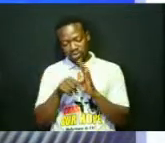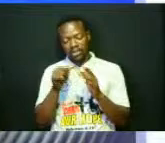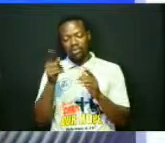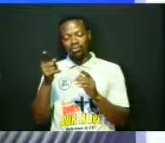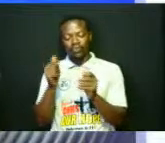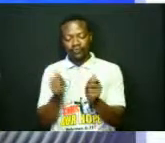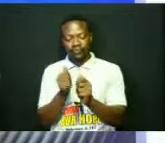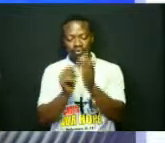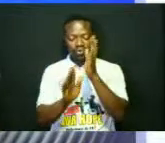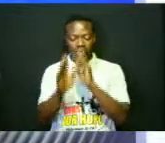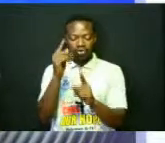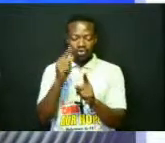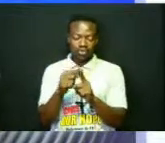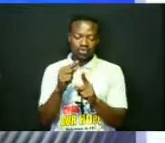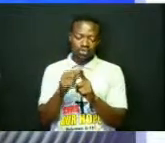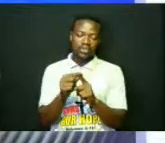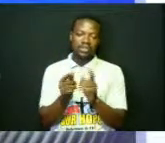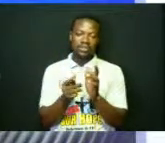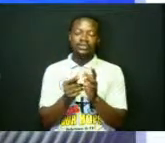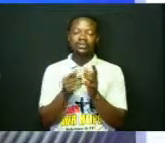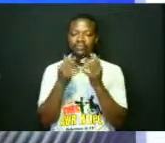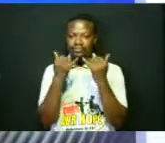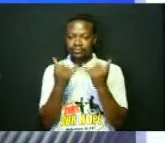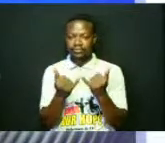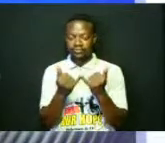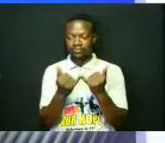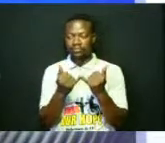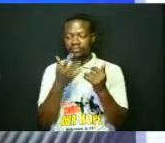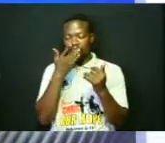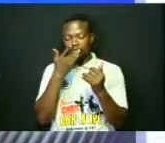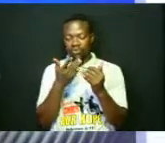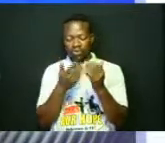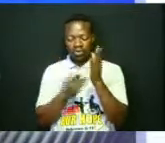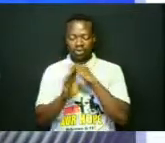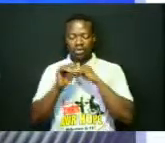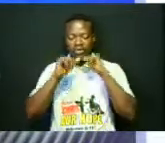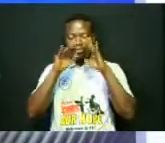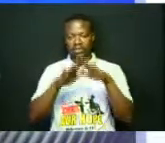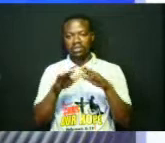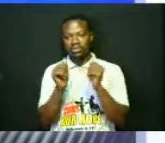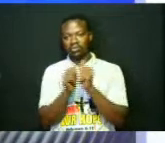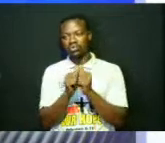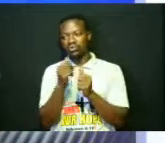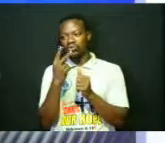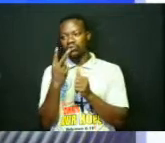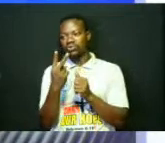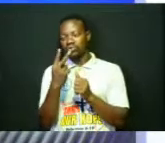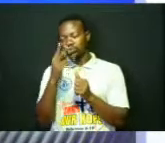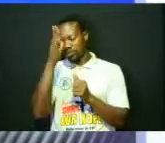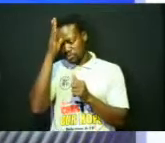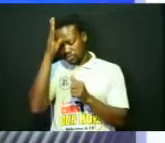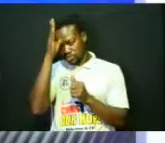that is in accordance with God's will. Tonight, God has blessed us with